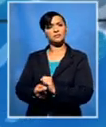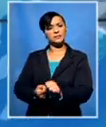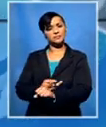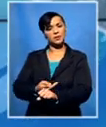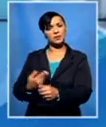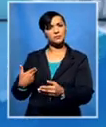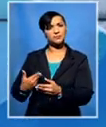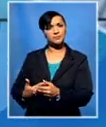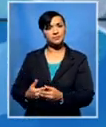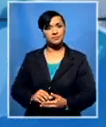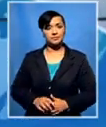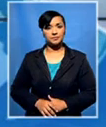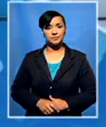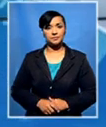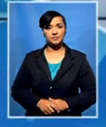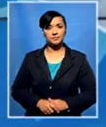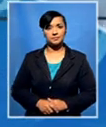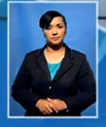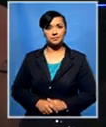few hours.